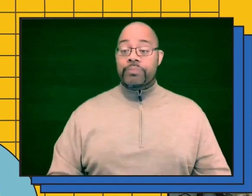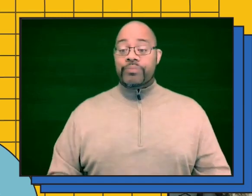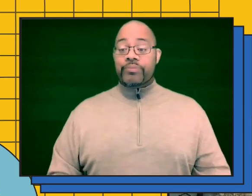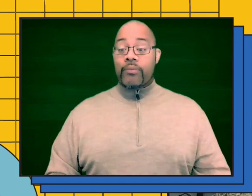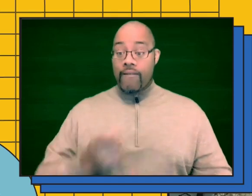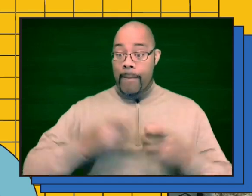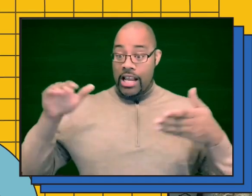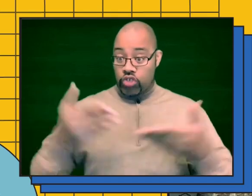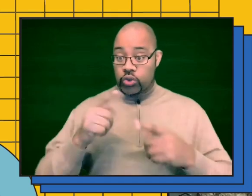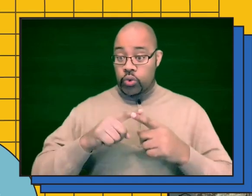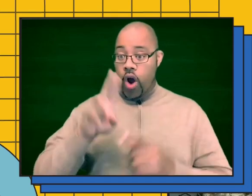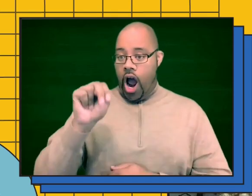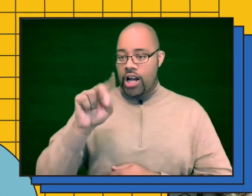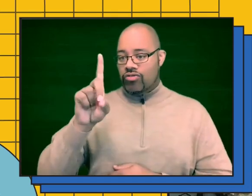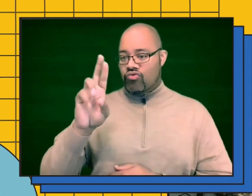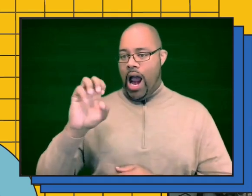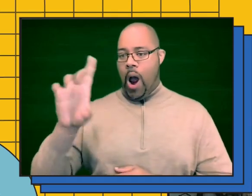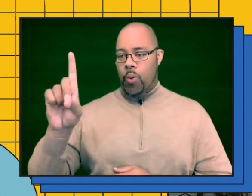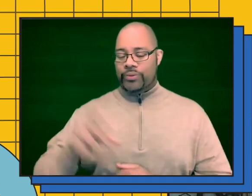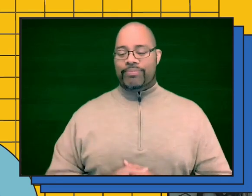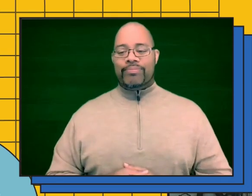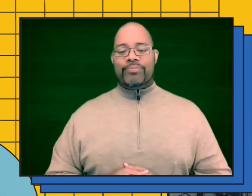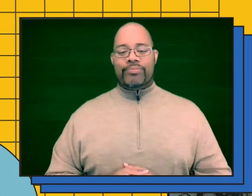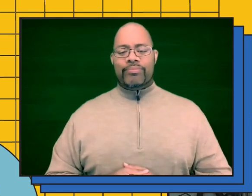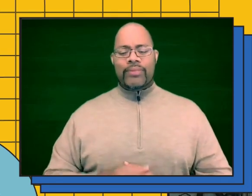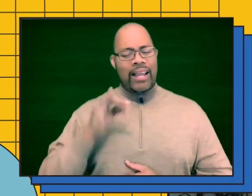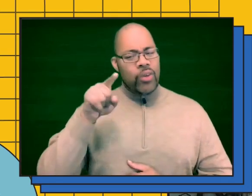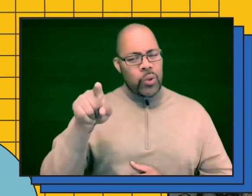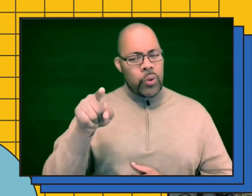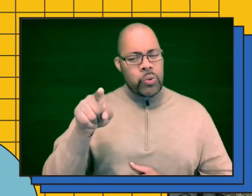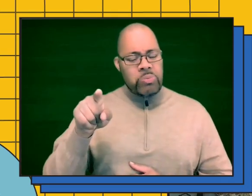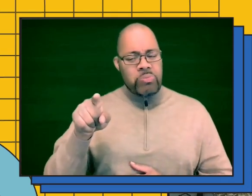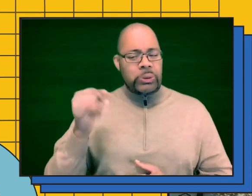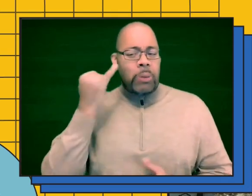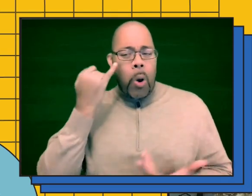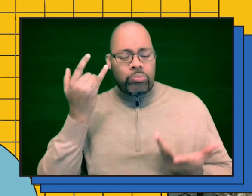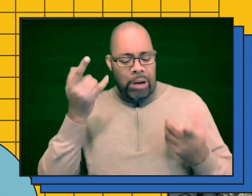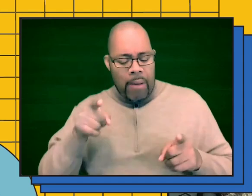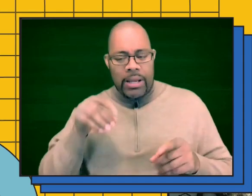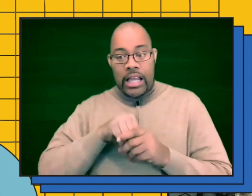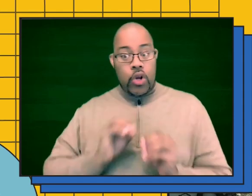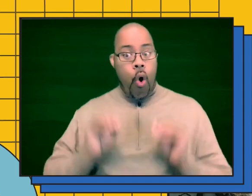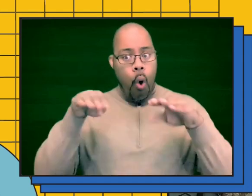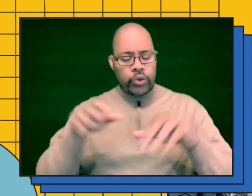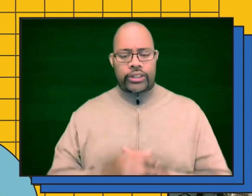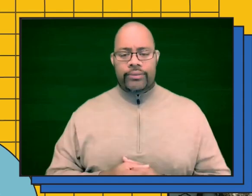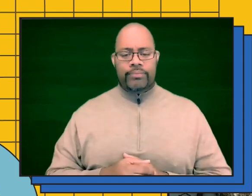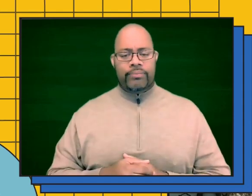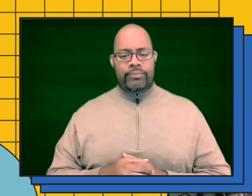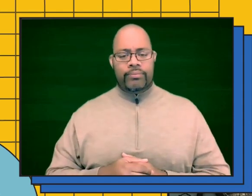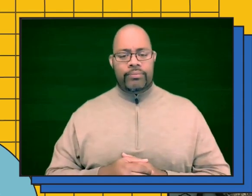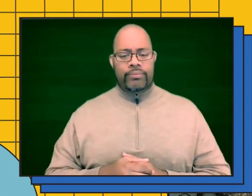So, from the introduction to Undrowned, if you happen to be in the